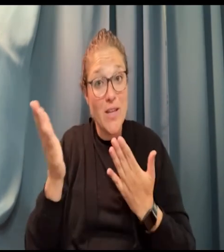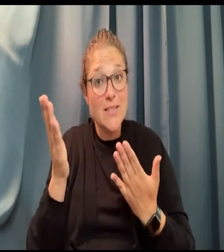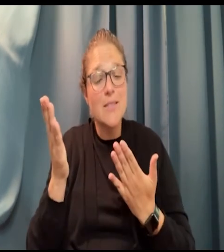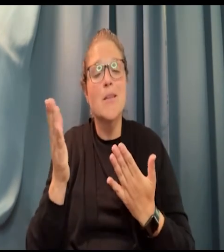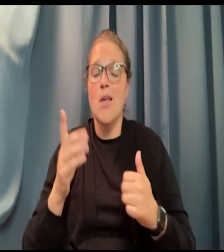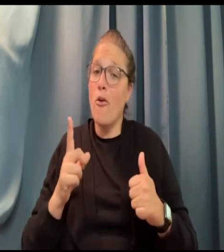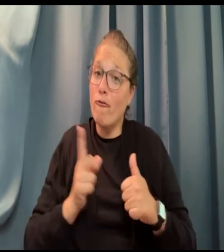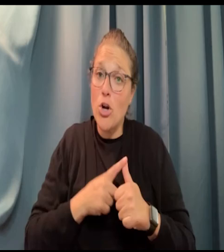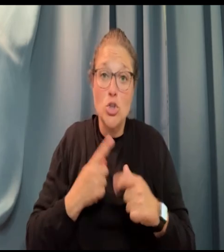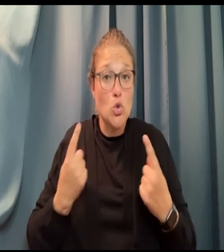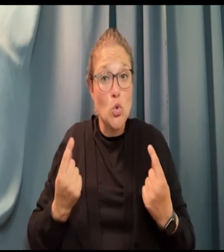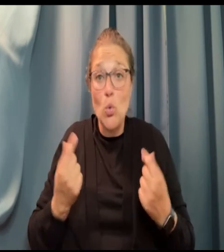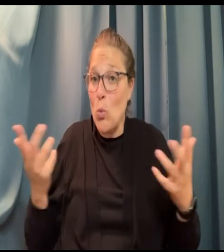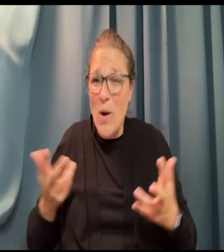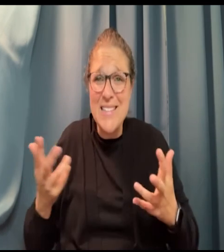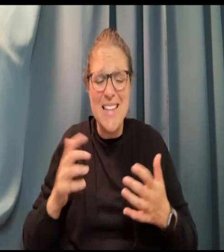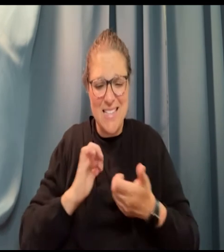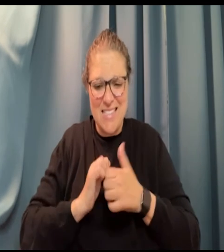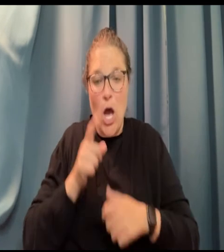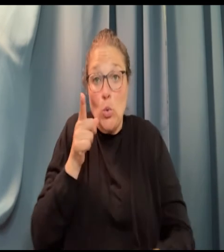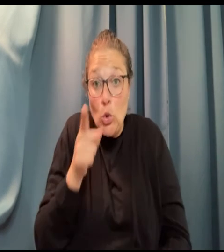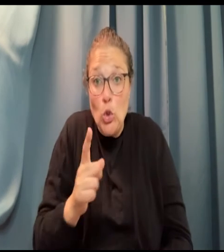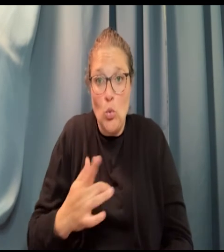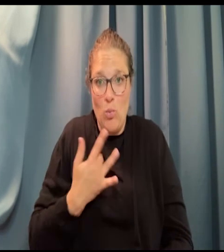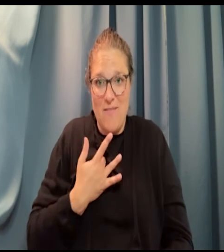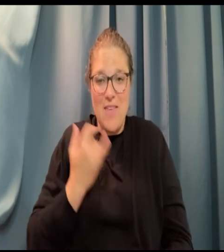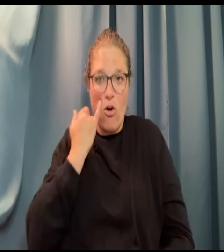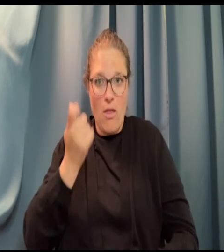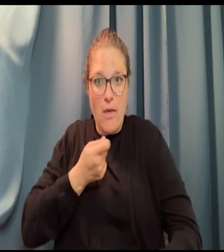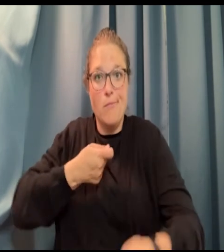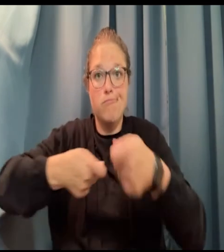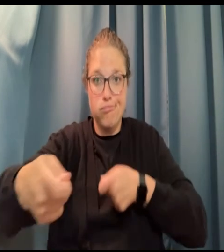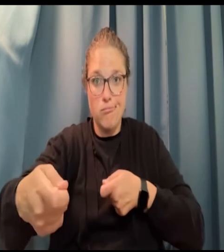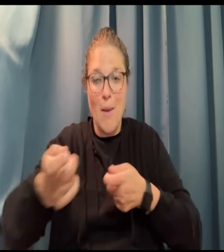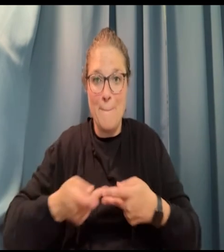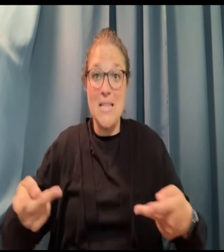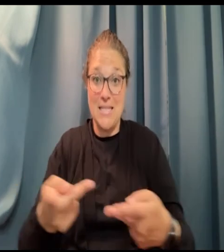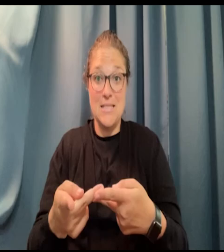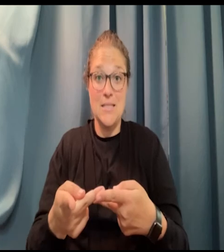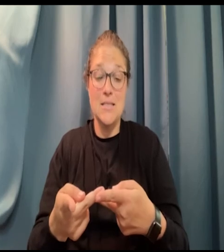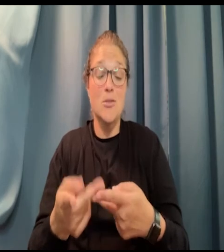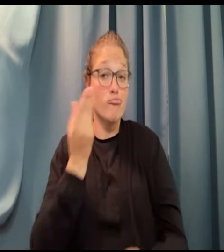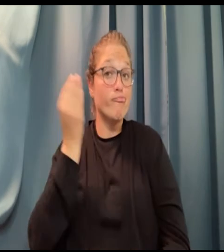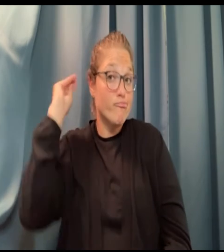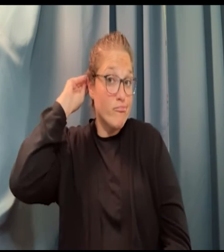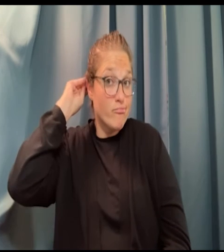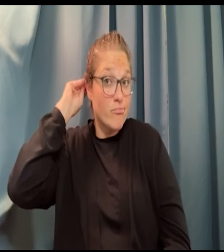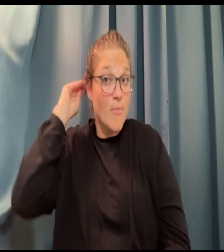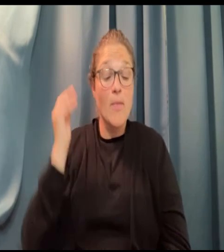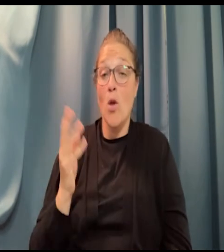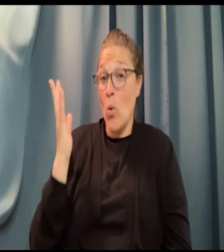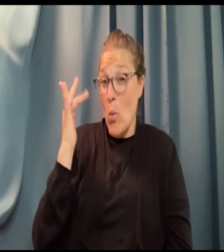with disabilities, the first step is to consider how you would feel if you were in a similar position. Always keep that